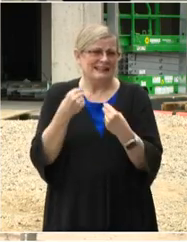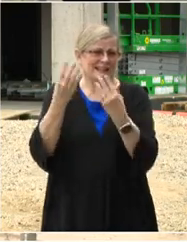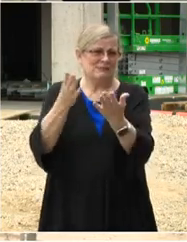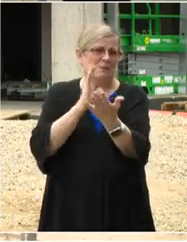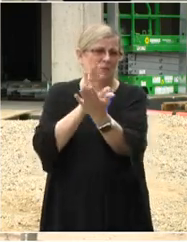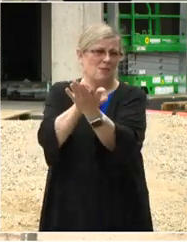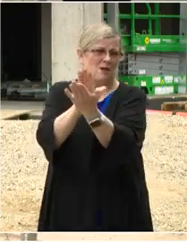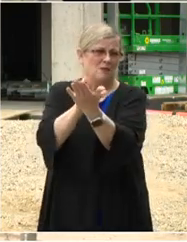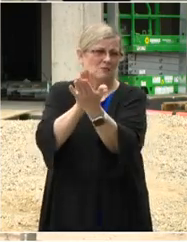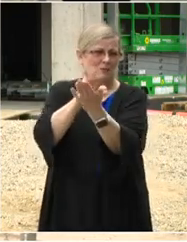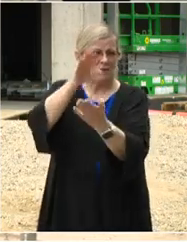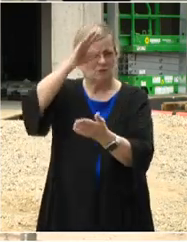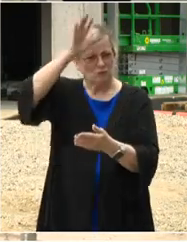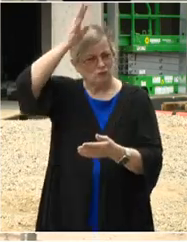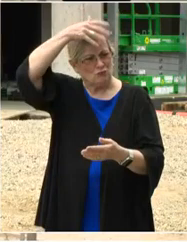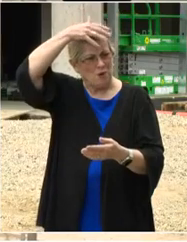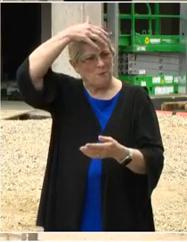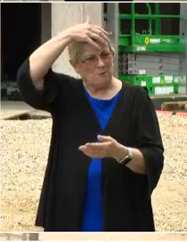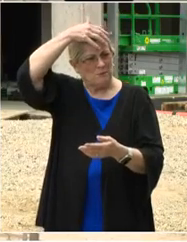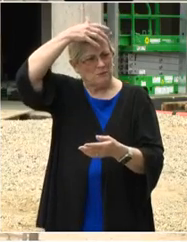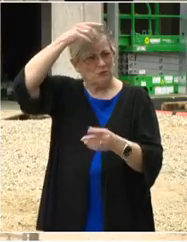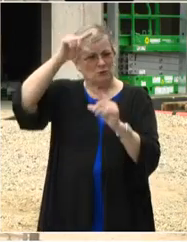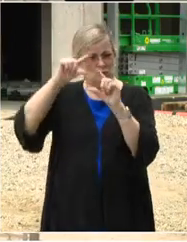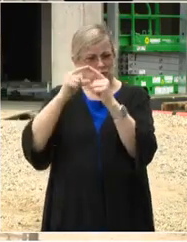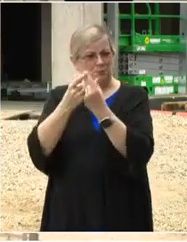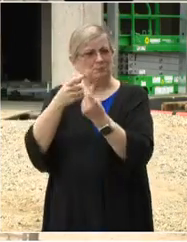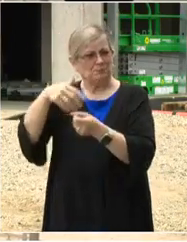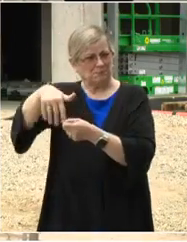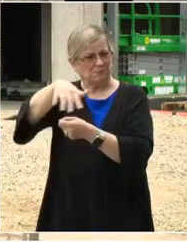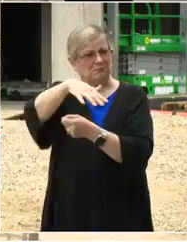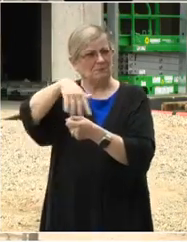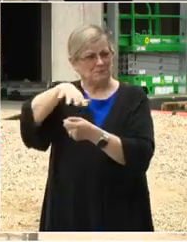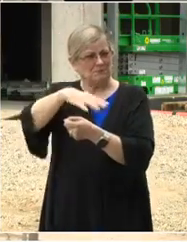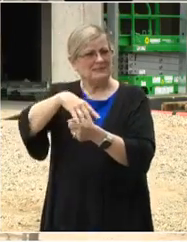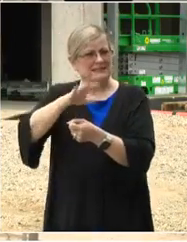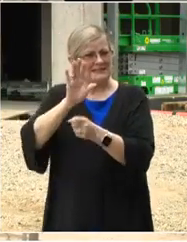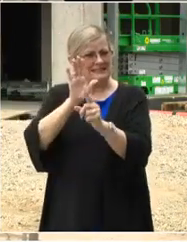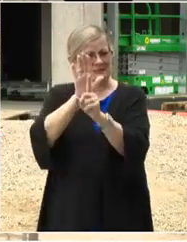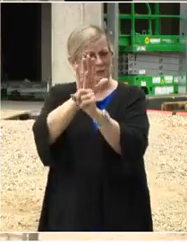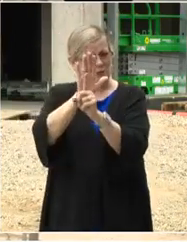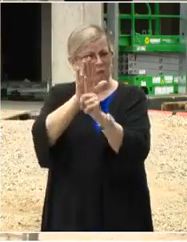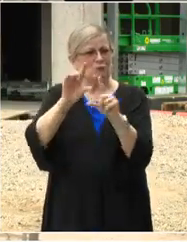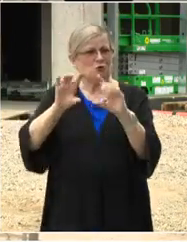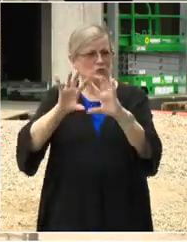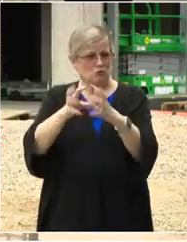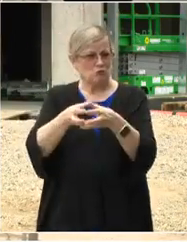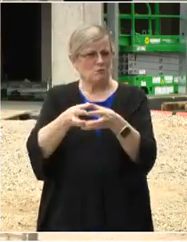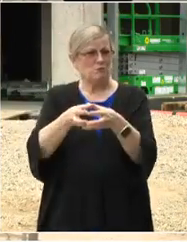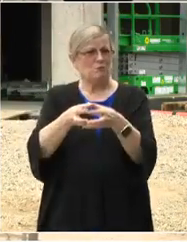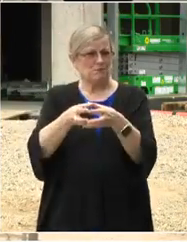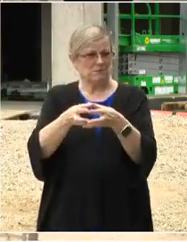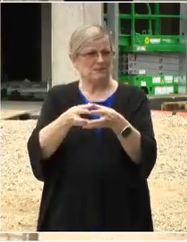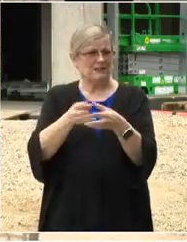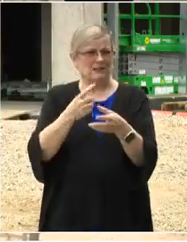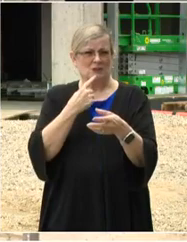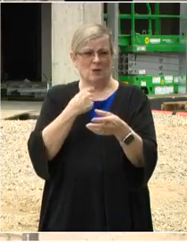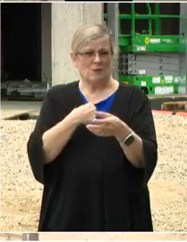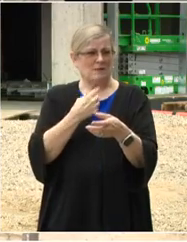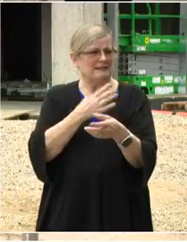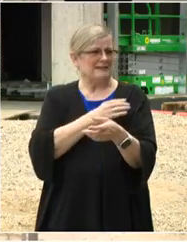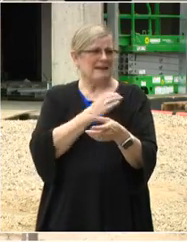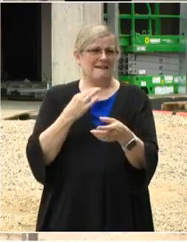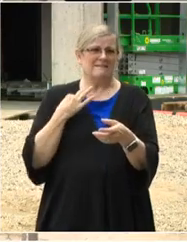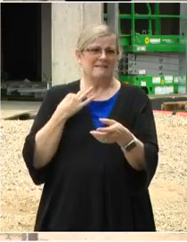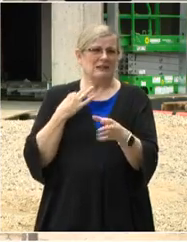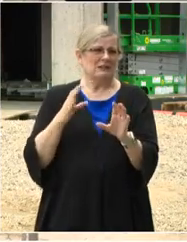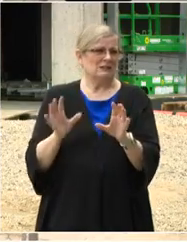out with me, did a tour, talked to his staff. He actually talked the staff out of telling us no. So I'm going to give them credit